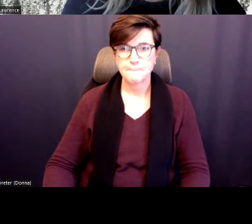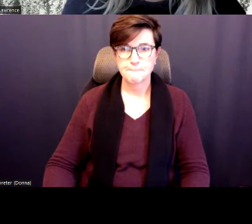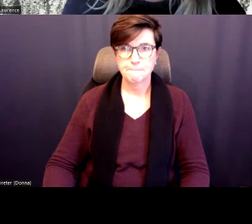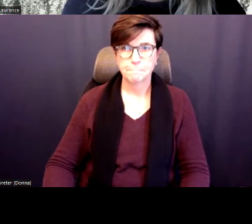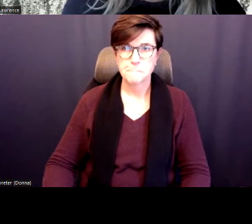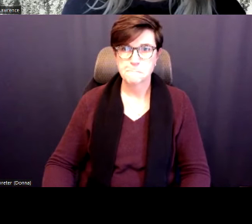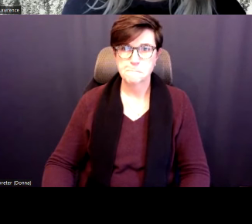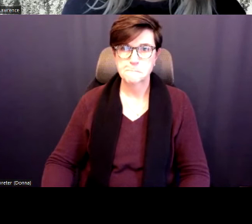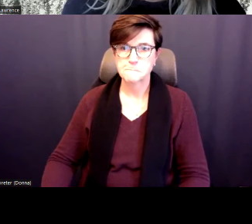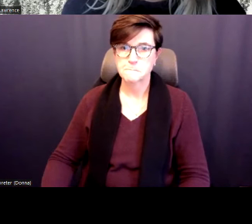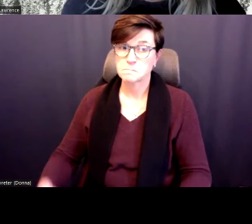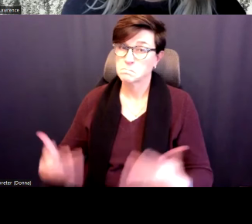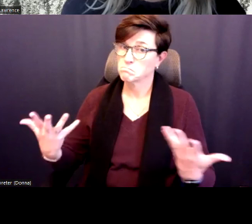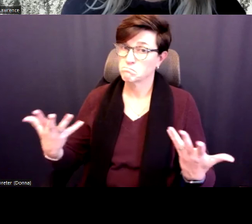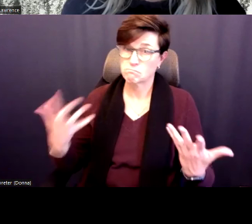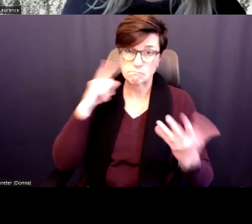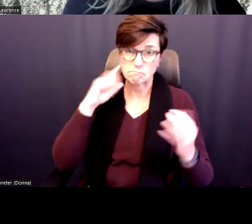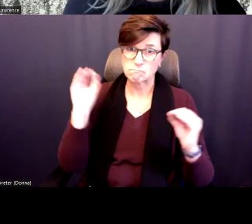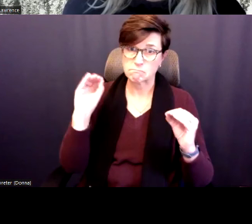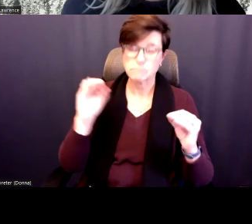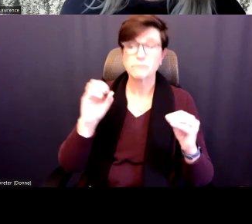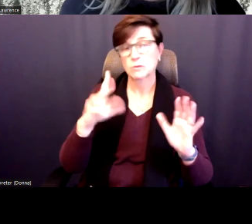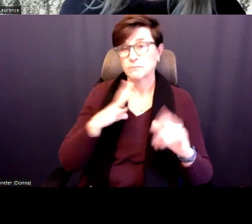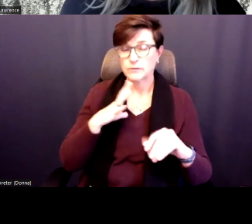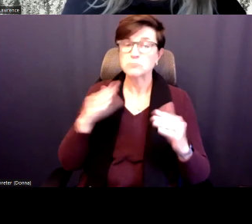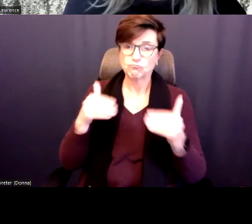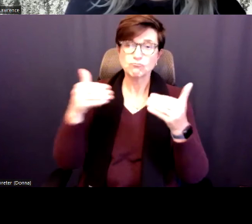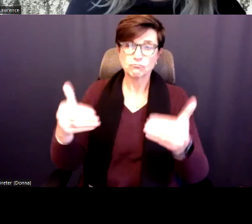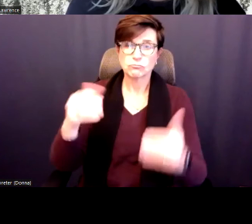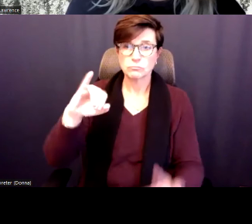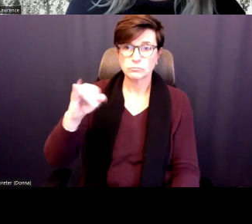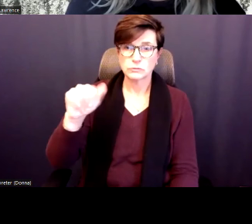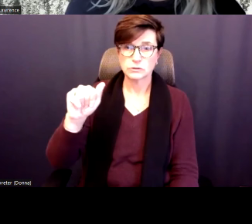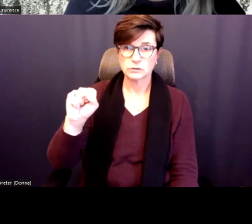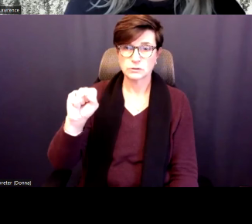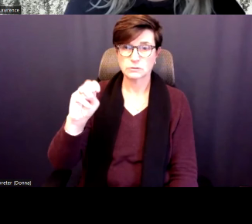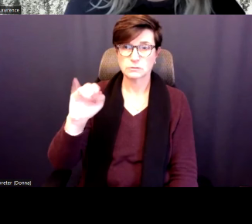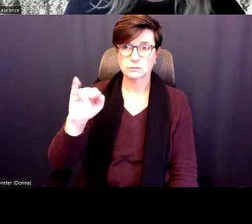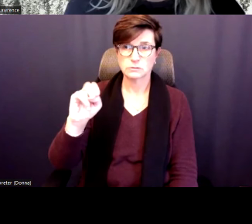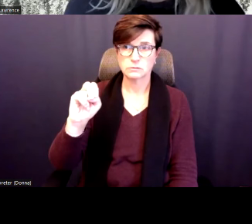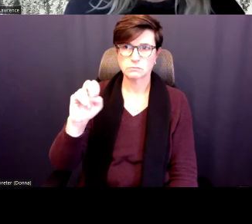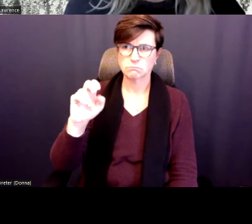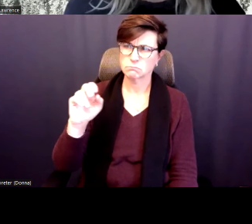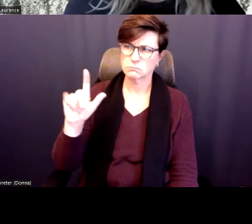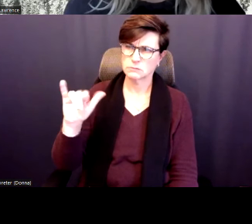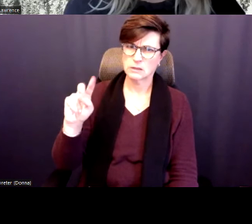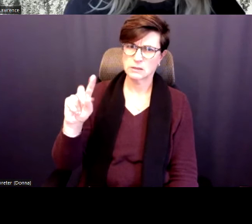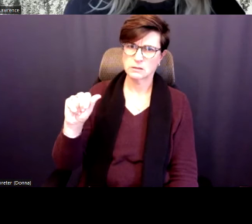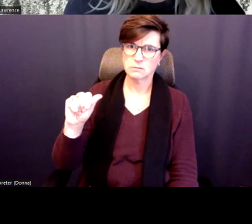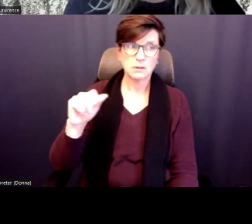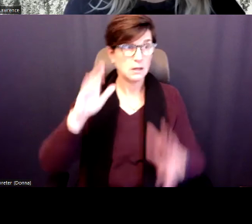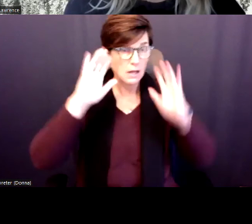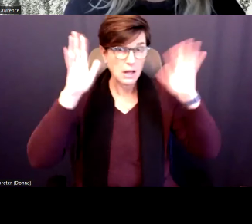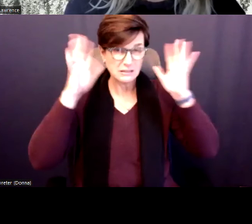Let's hop on over to Jasmine and perhaps Linda's audio will be fixed. Oh, there she is. Hi. Can you hear me?